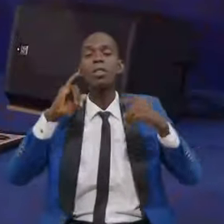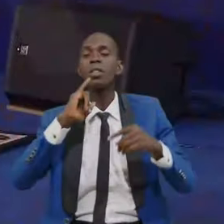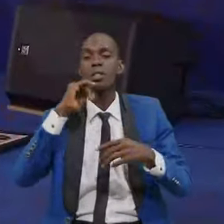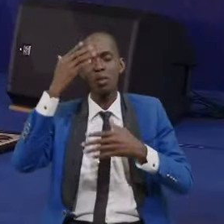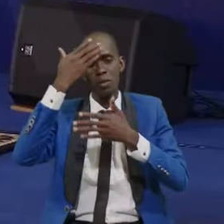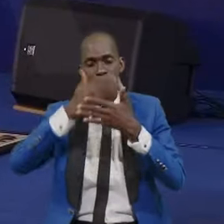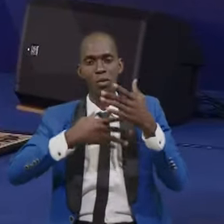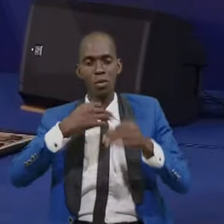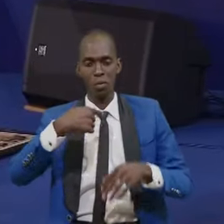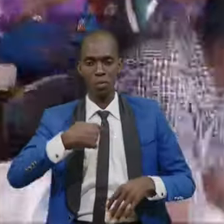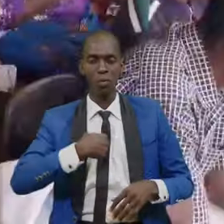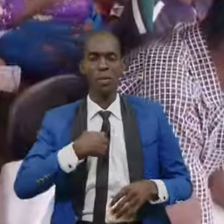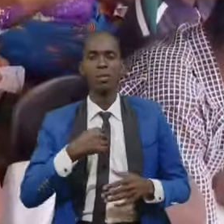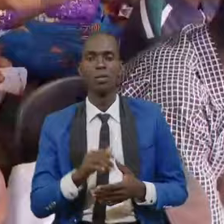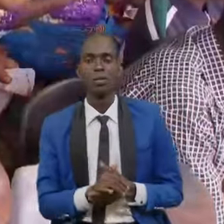of me.